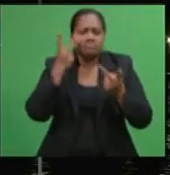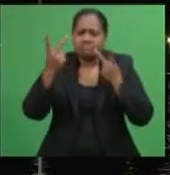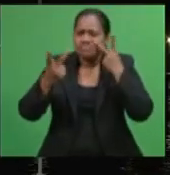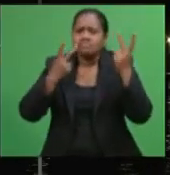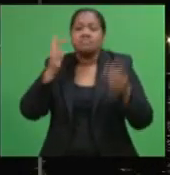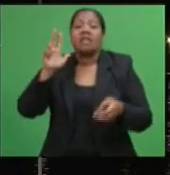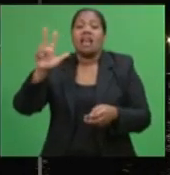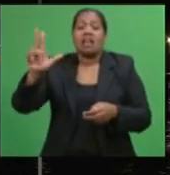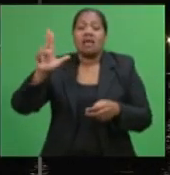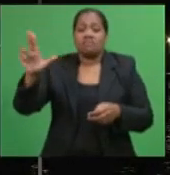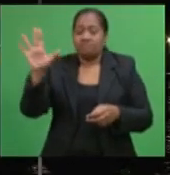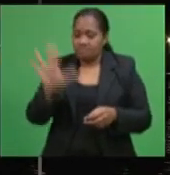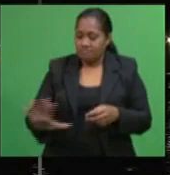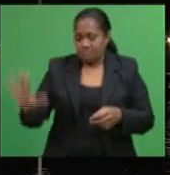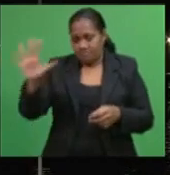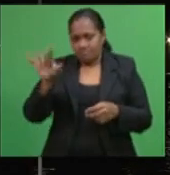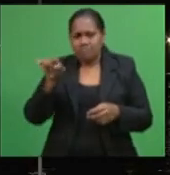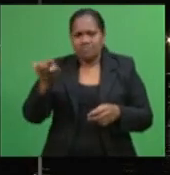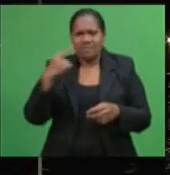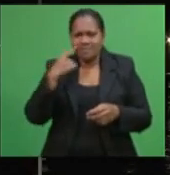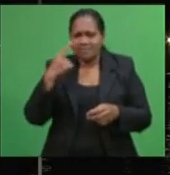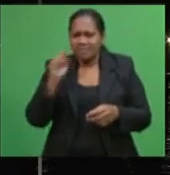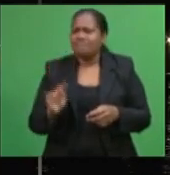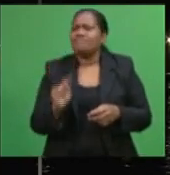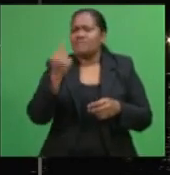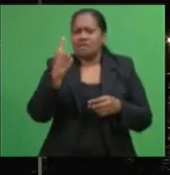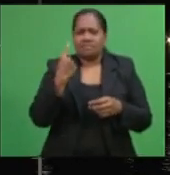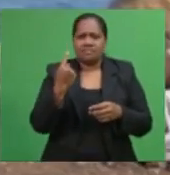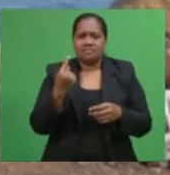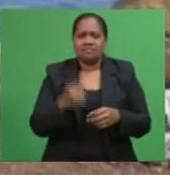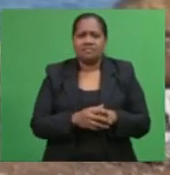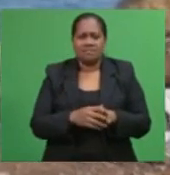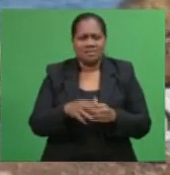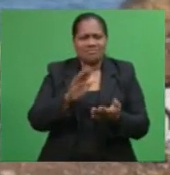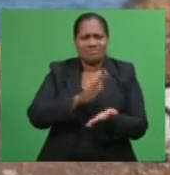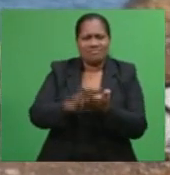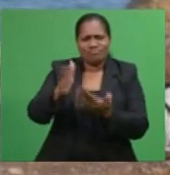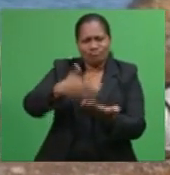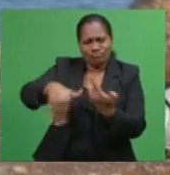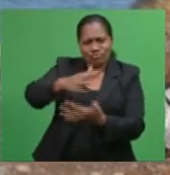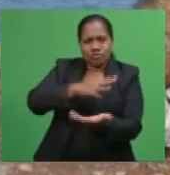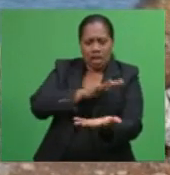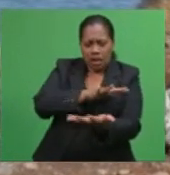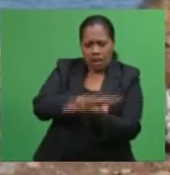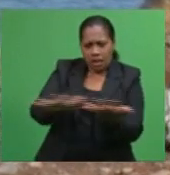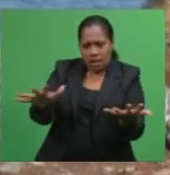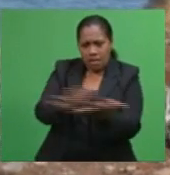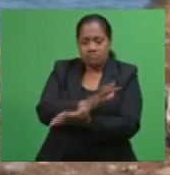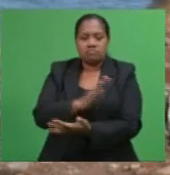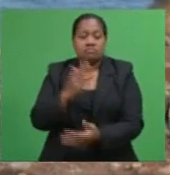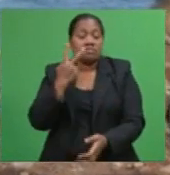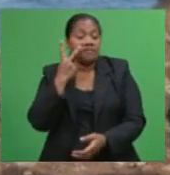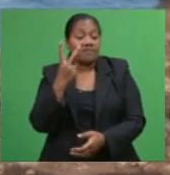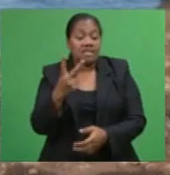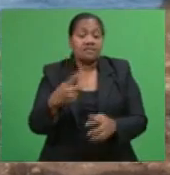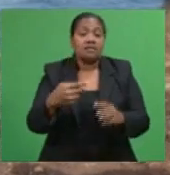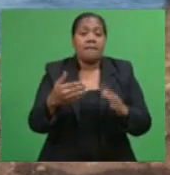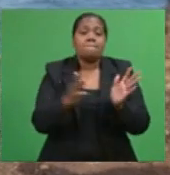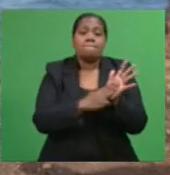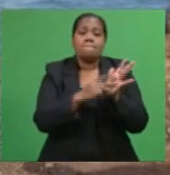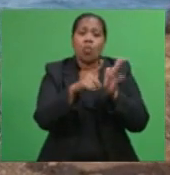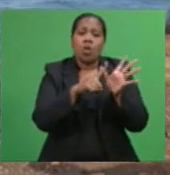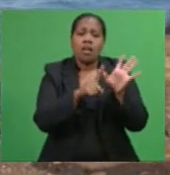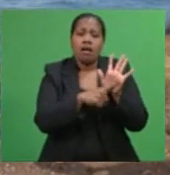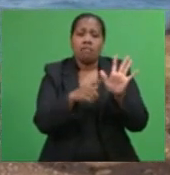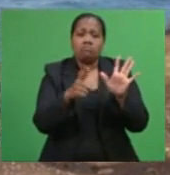see firsthand the damage caused by Cyclone Herald. He also visited the Moala jetty to see the extent of damage caused by